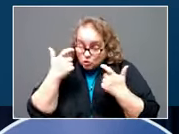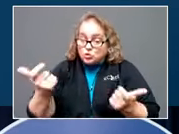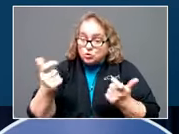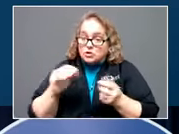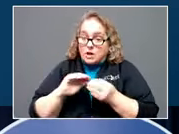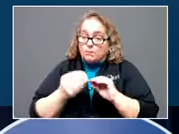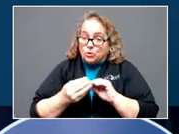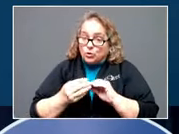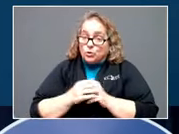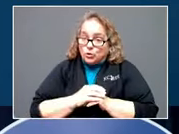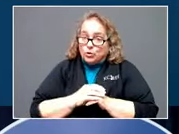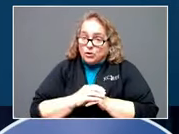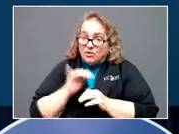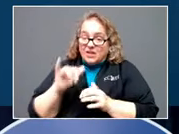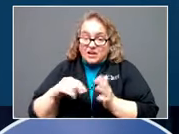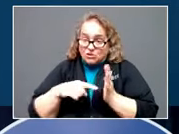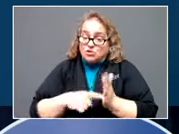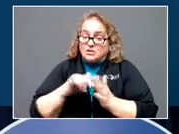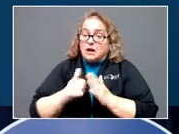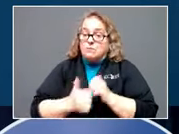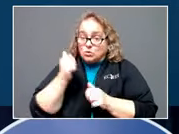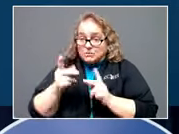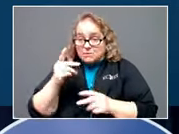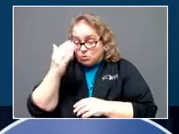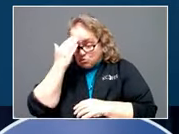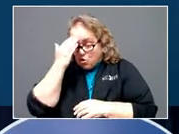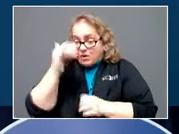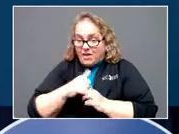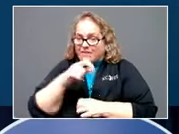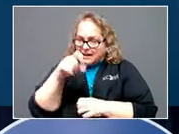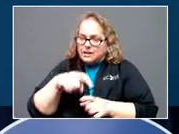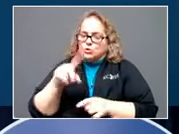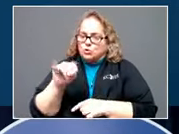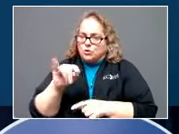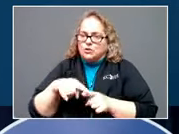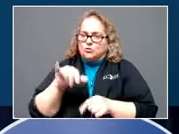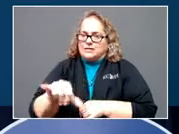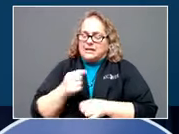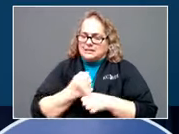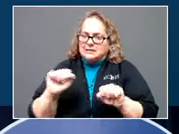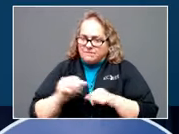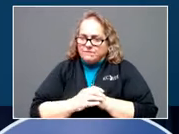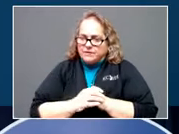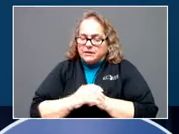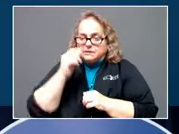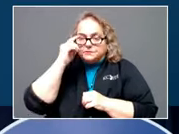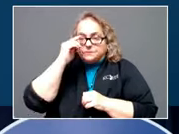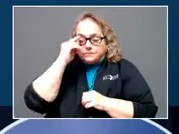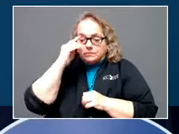that suggests that the vast majority of people know they need to be doing this to stay safe. 40 to 49,